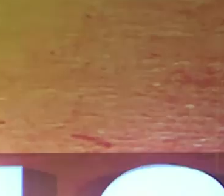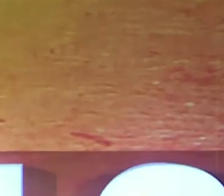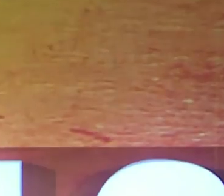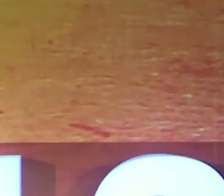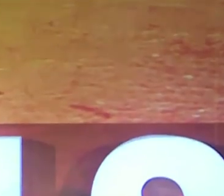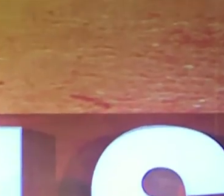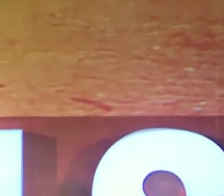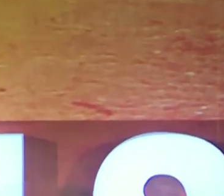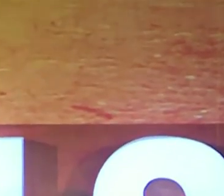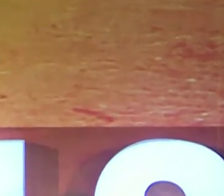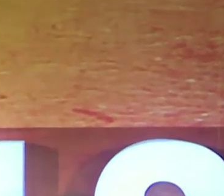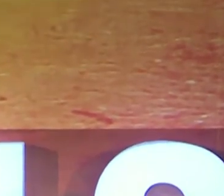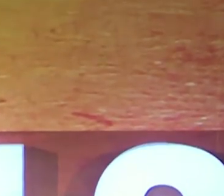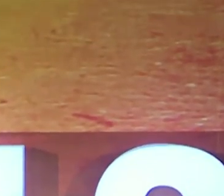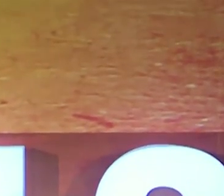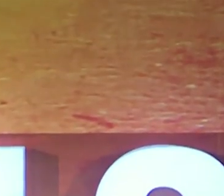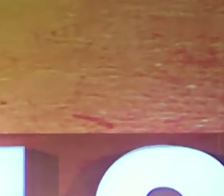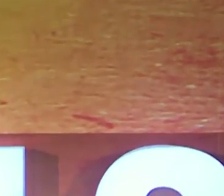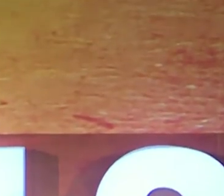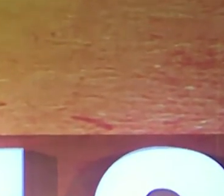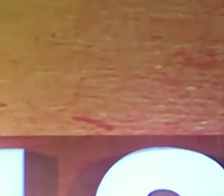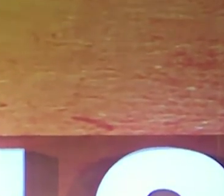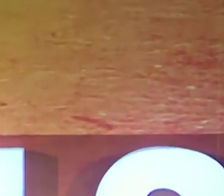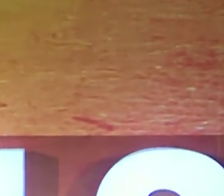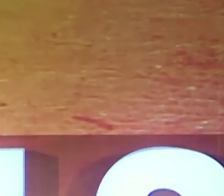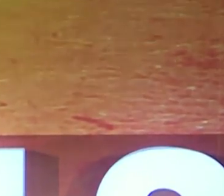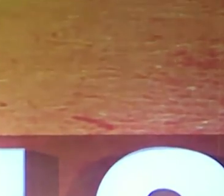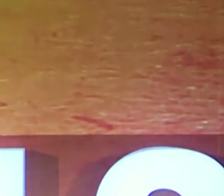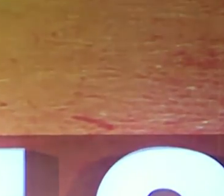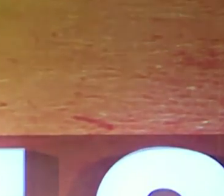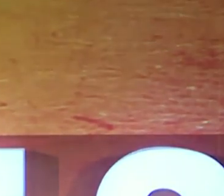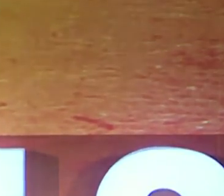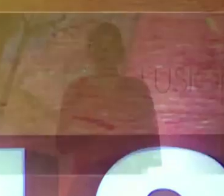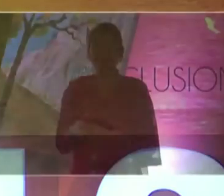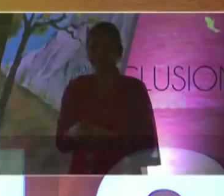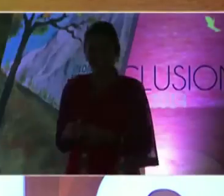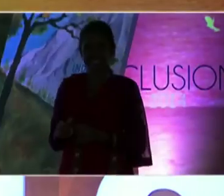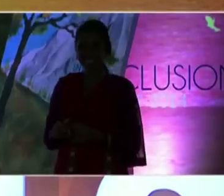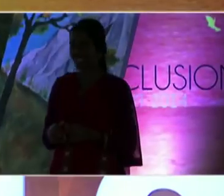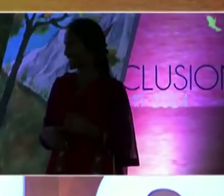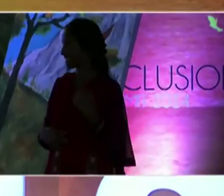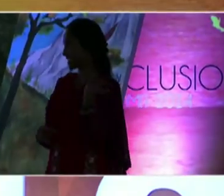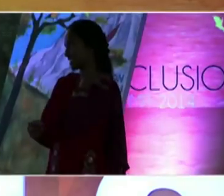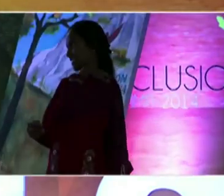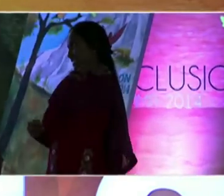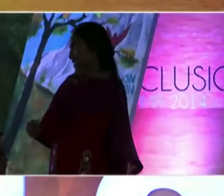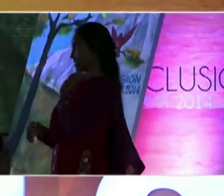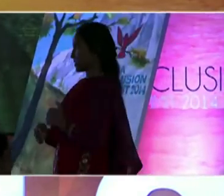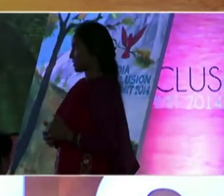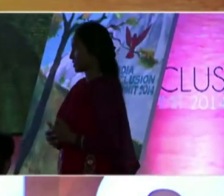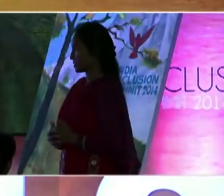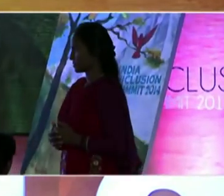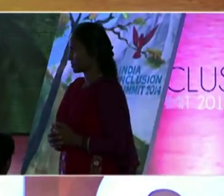thank Feroz, Sudha and the whole team of IIS to make me a part of